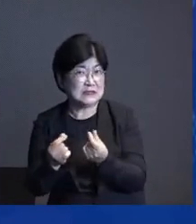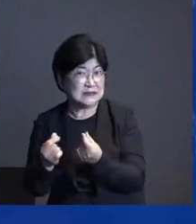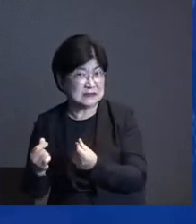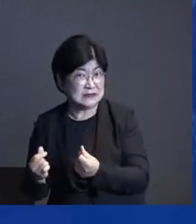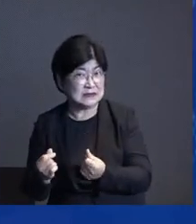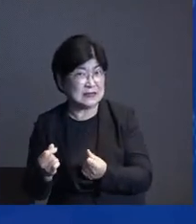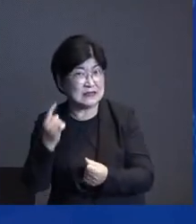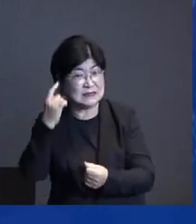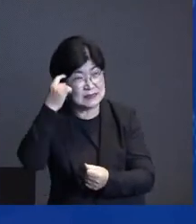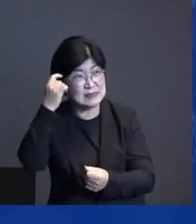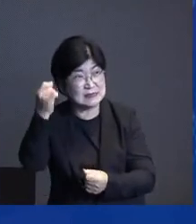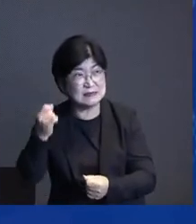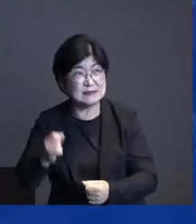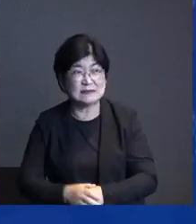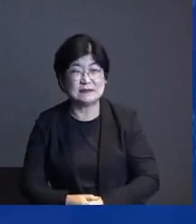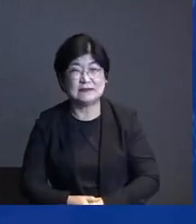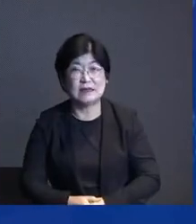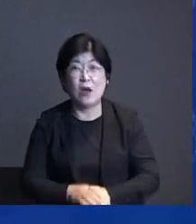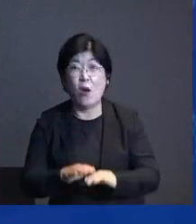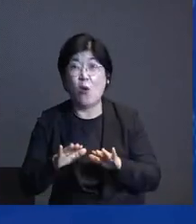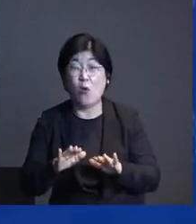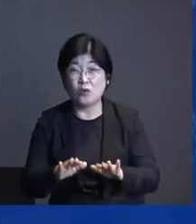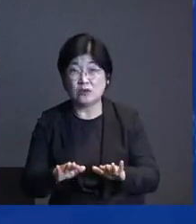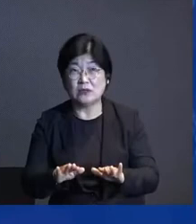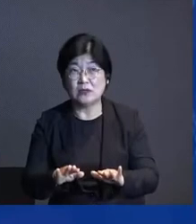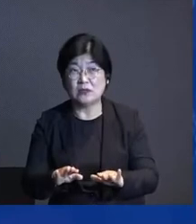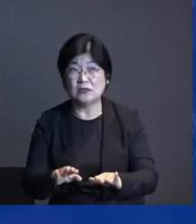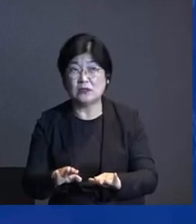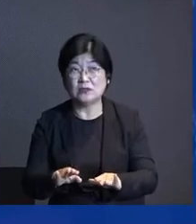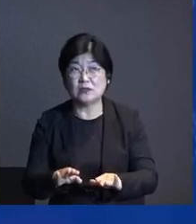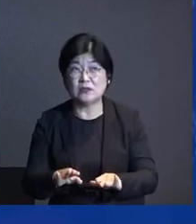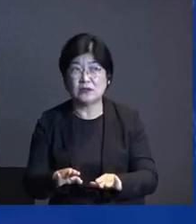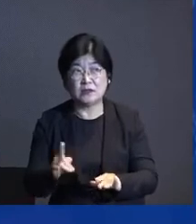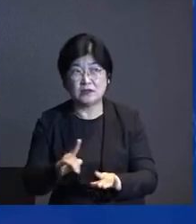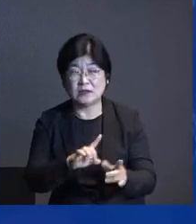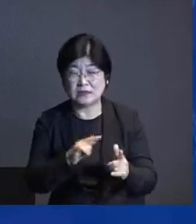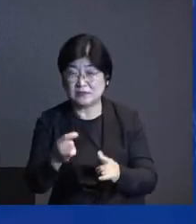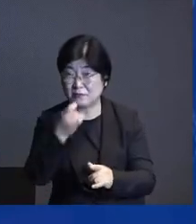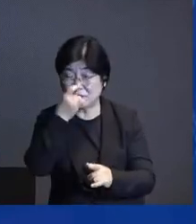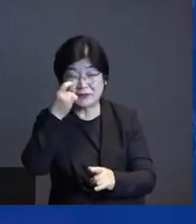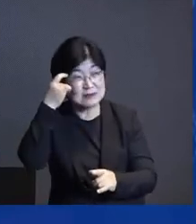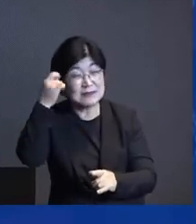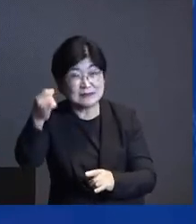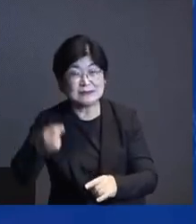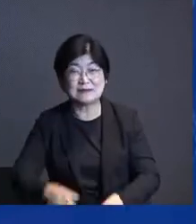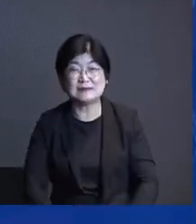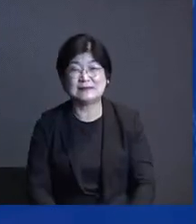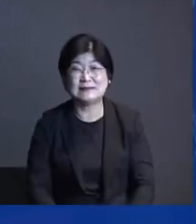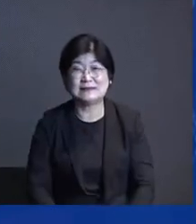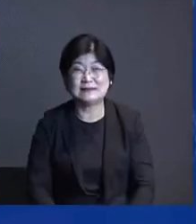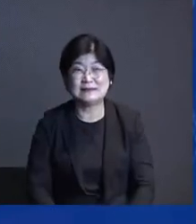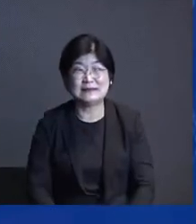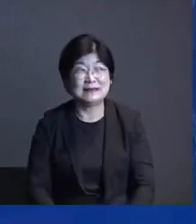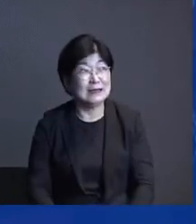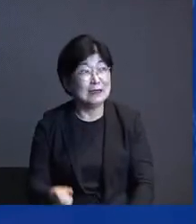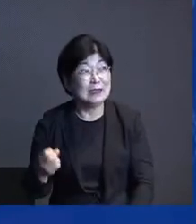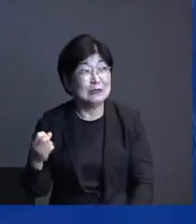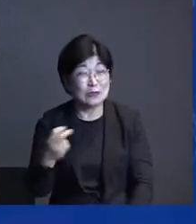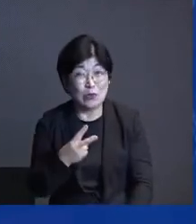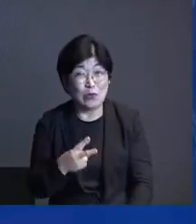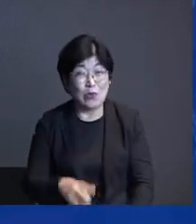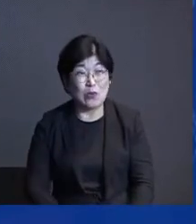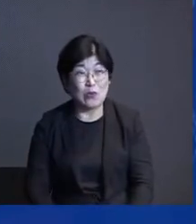these presentations, I think. Thank you. Thank you very much. Could anyone from Europe share